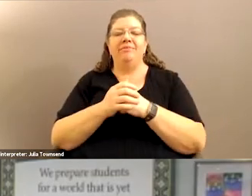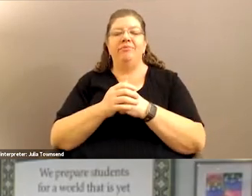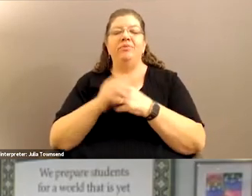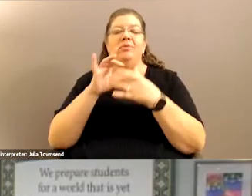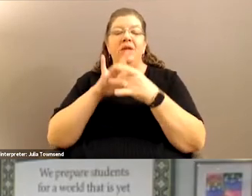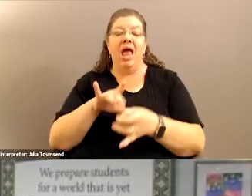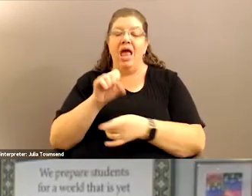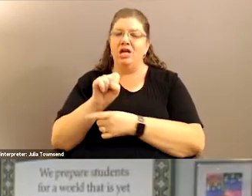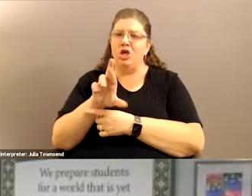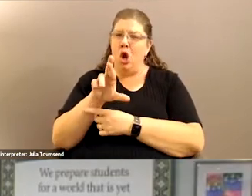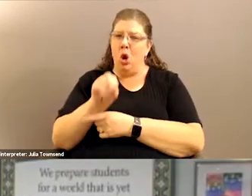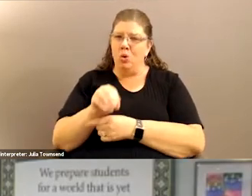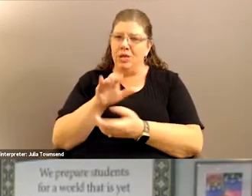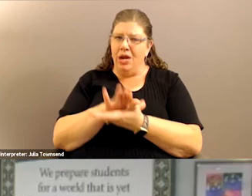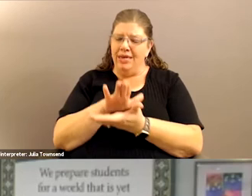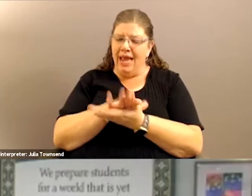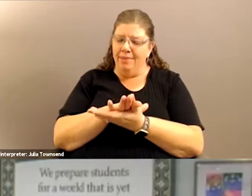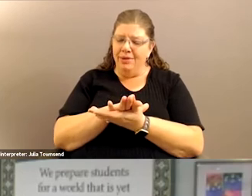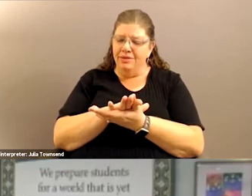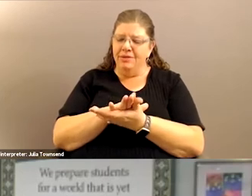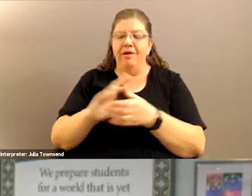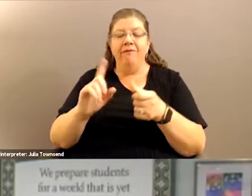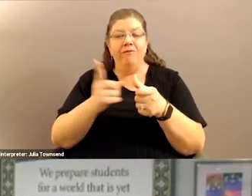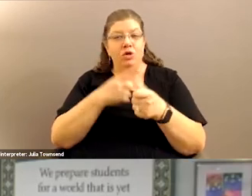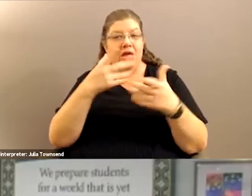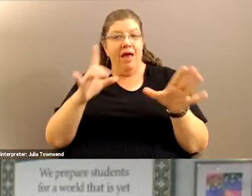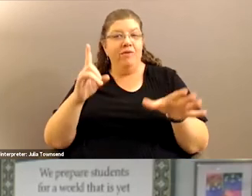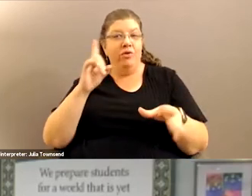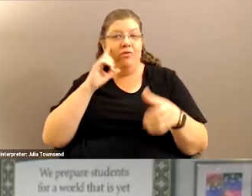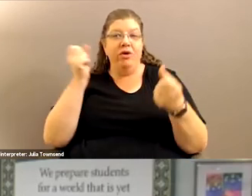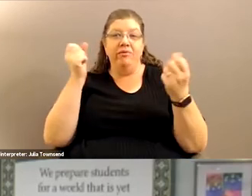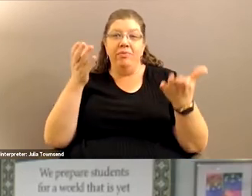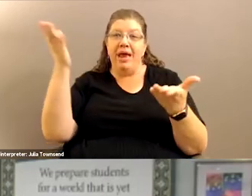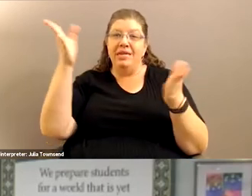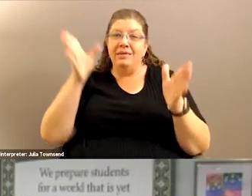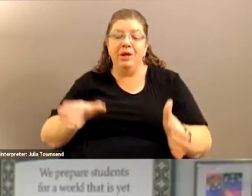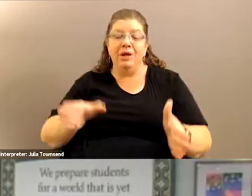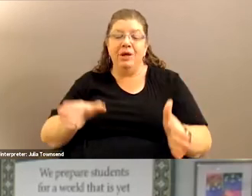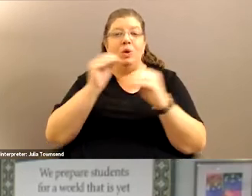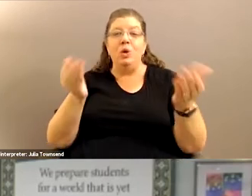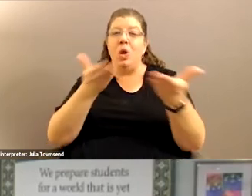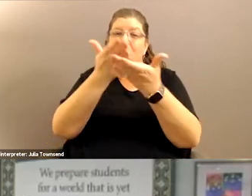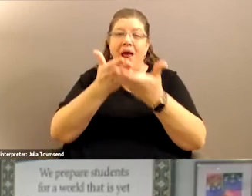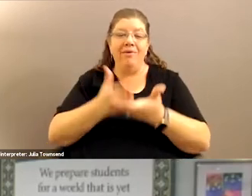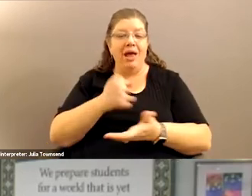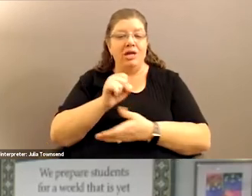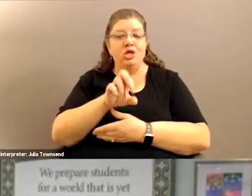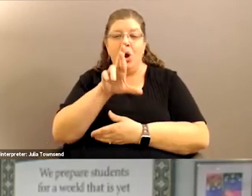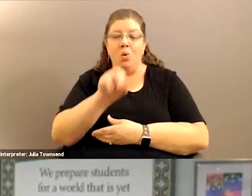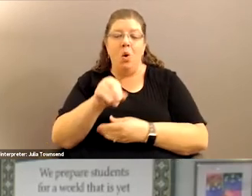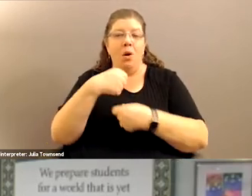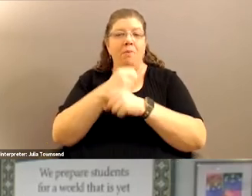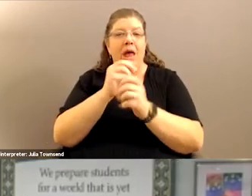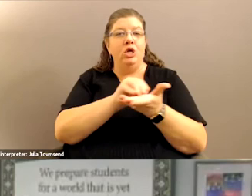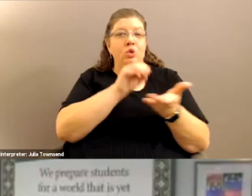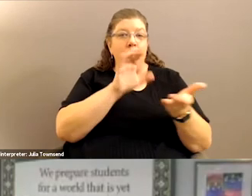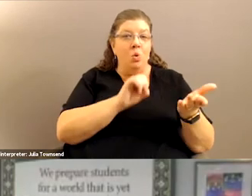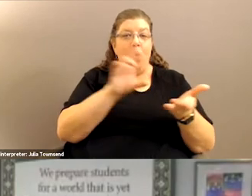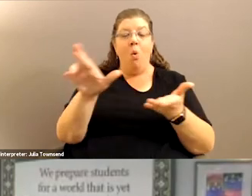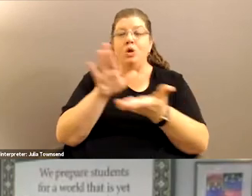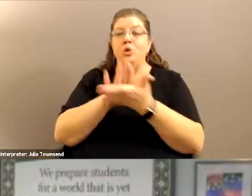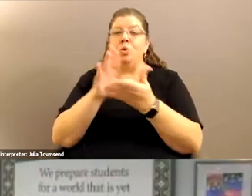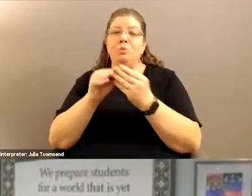sros on campus first as you've heard from many speakers there is no evidence for sros making students or schools